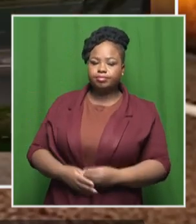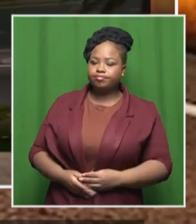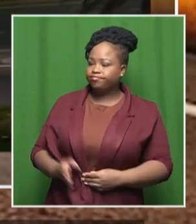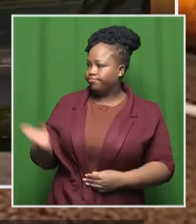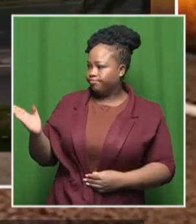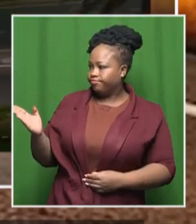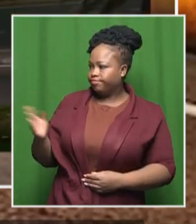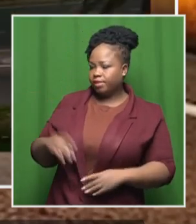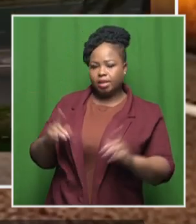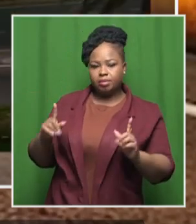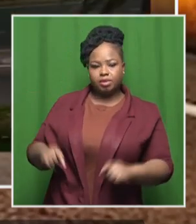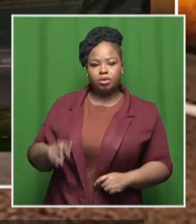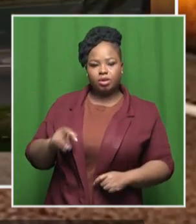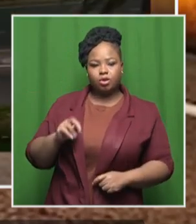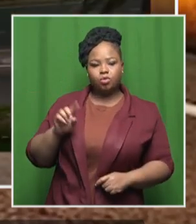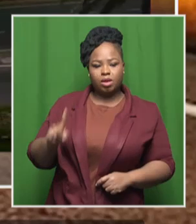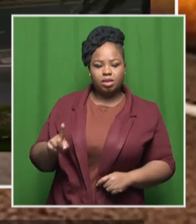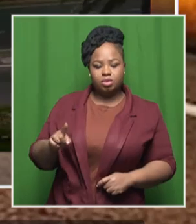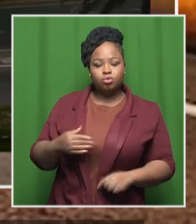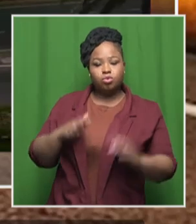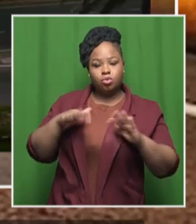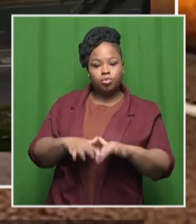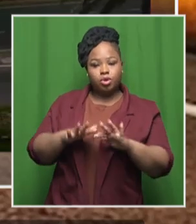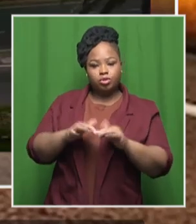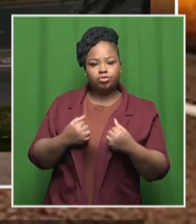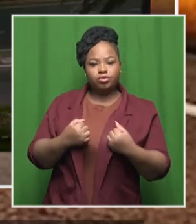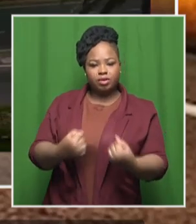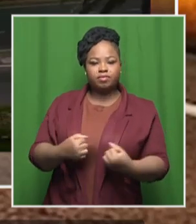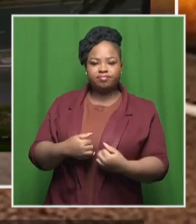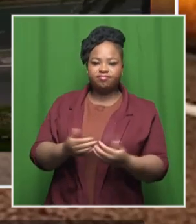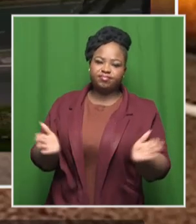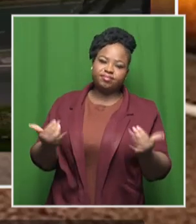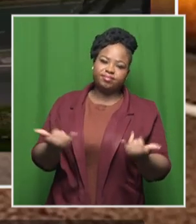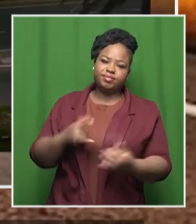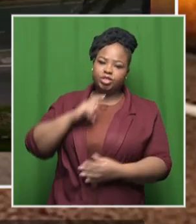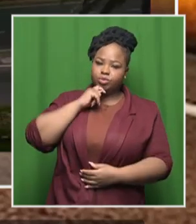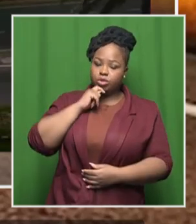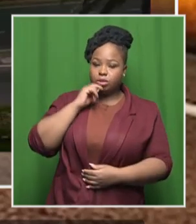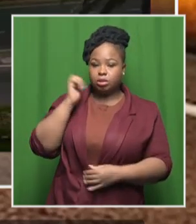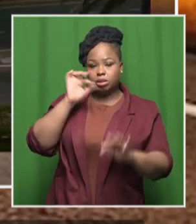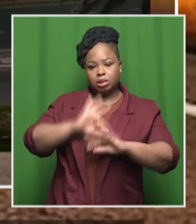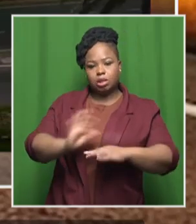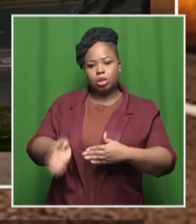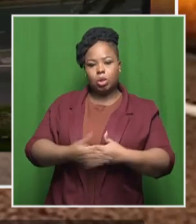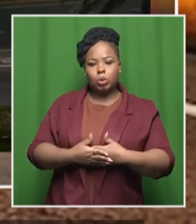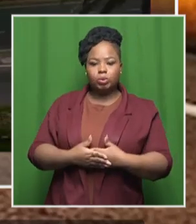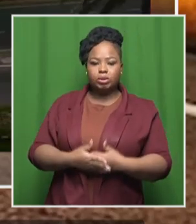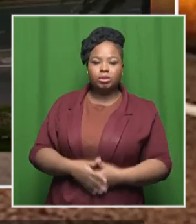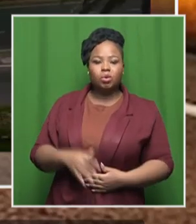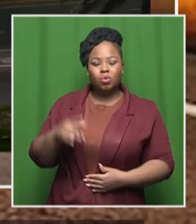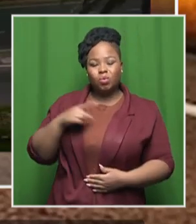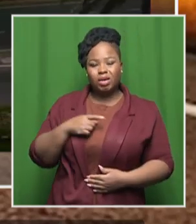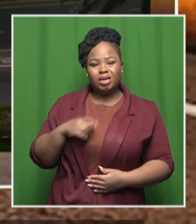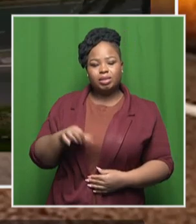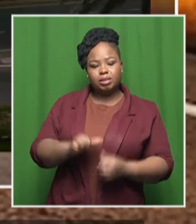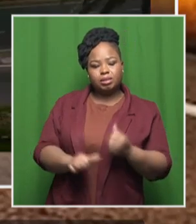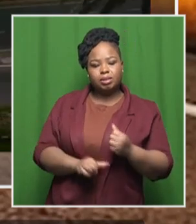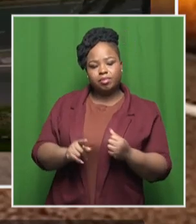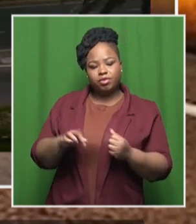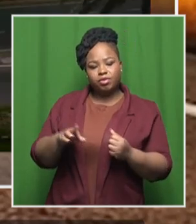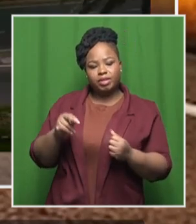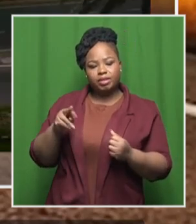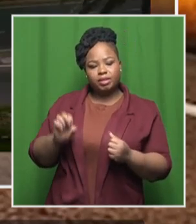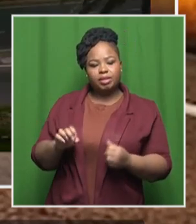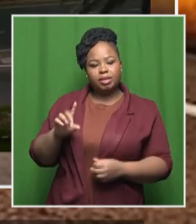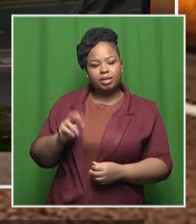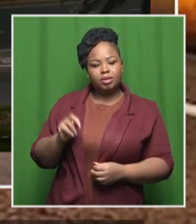Cape Town, the N1 inbound to Marine Drive, open this morning, but it was closed again last night. The closures of the ramps at Marine Drive and the N1